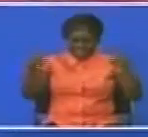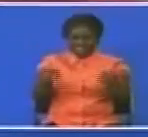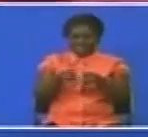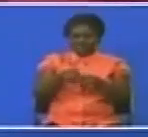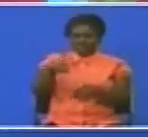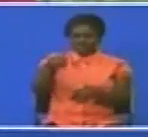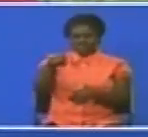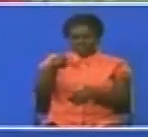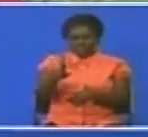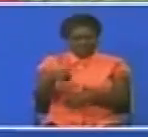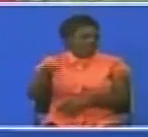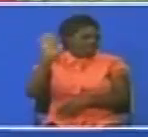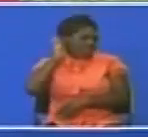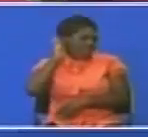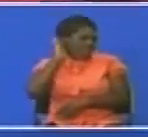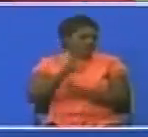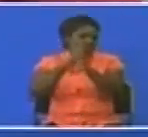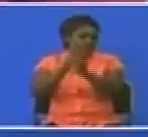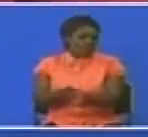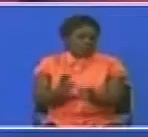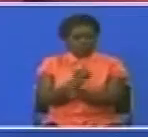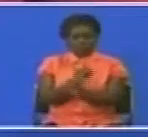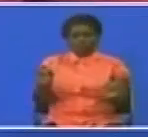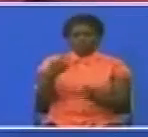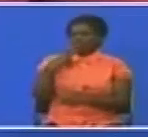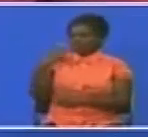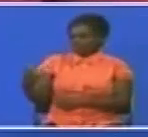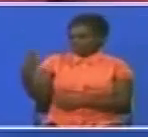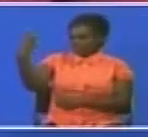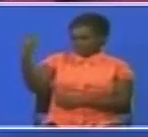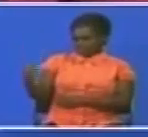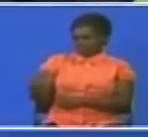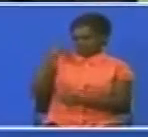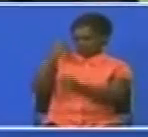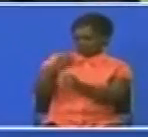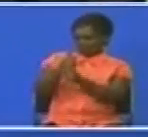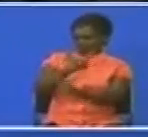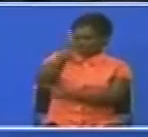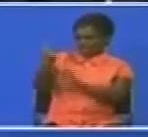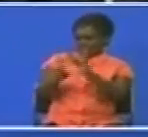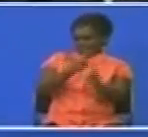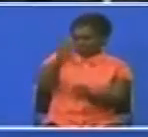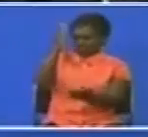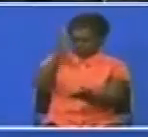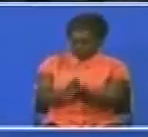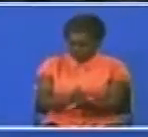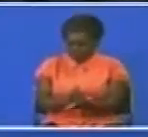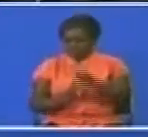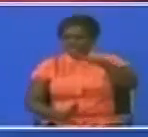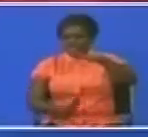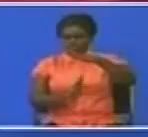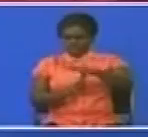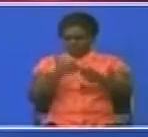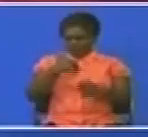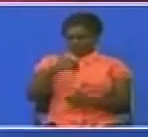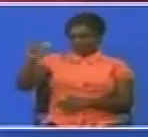yet to be furnished with the full details of the 235 candidates that sat the exam, but confirmed that their top candidate had an